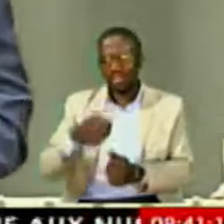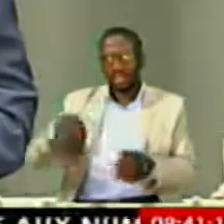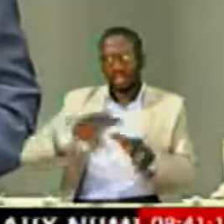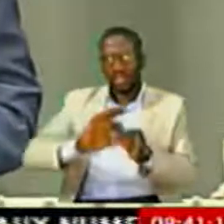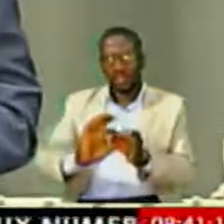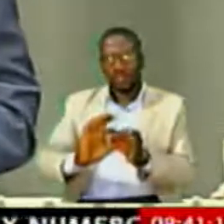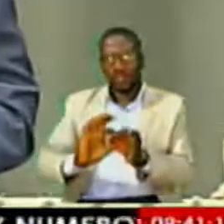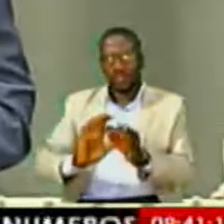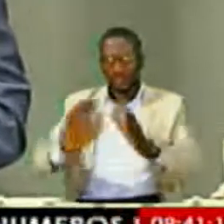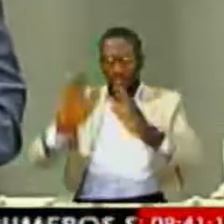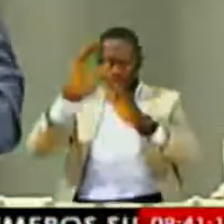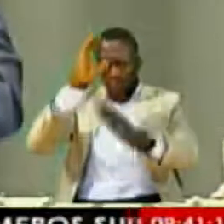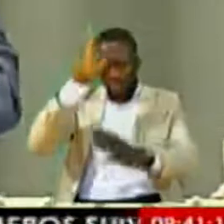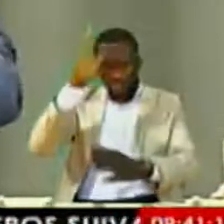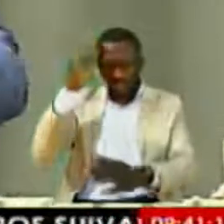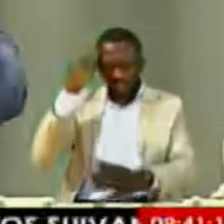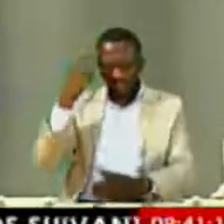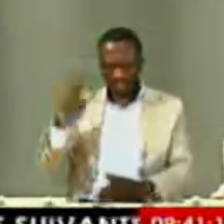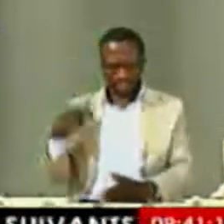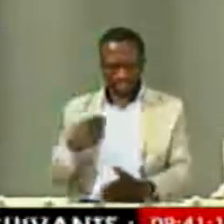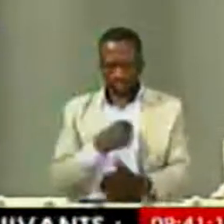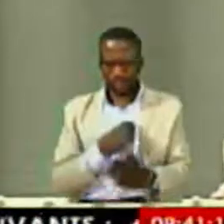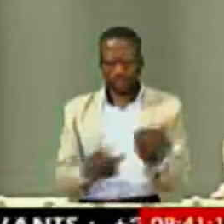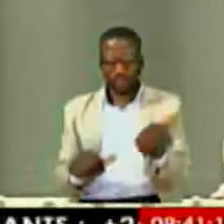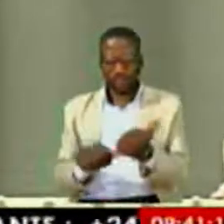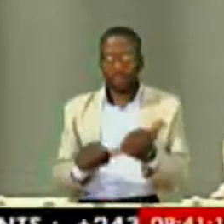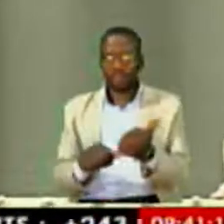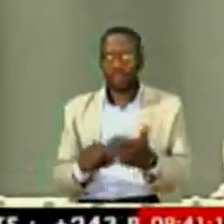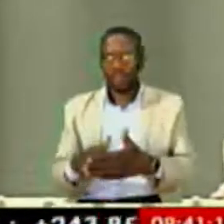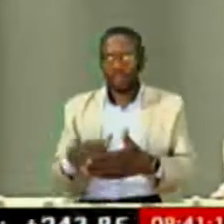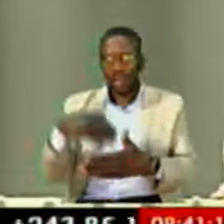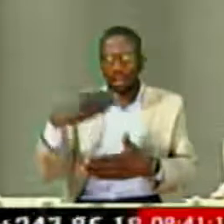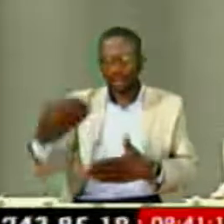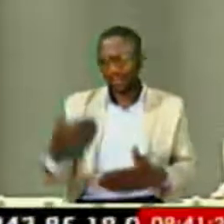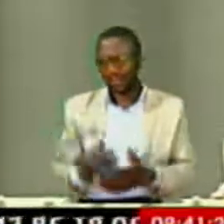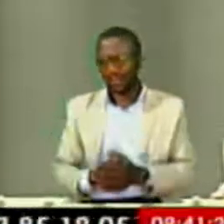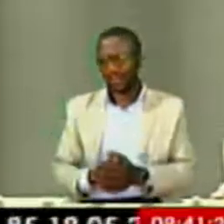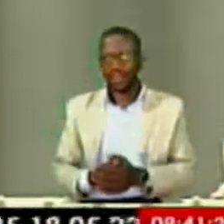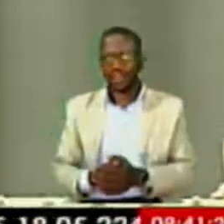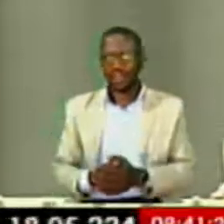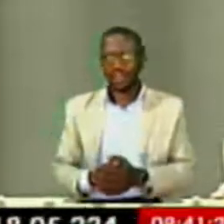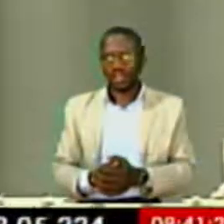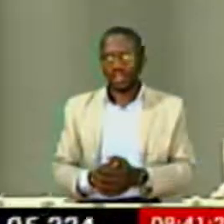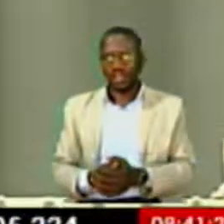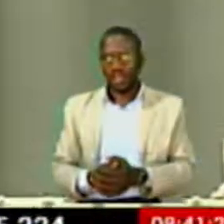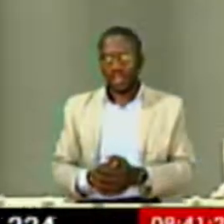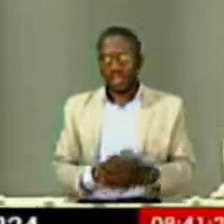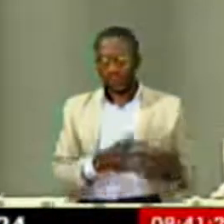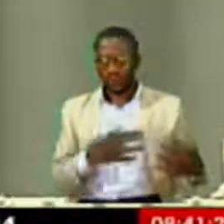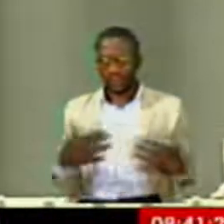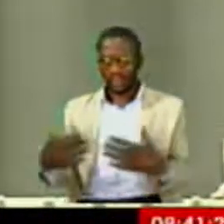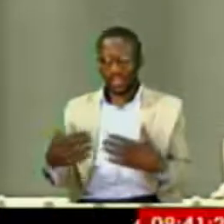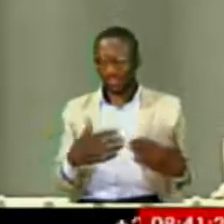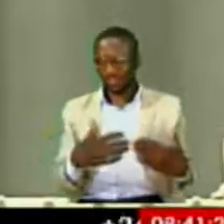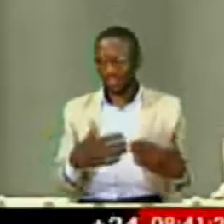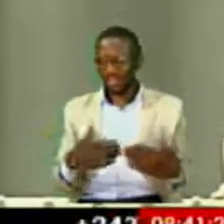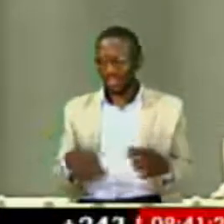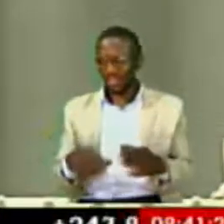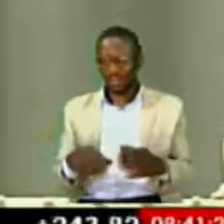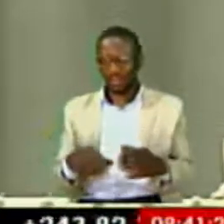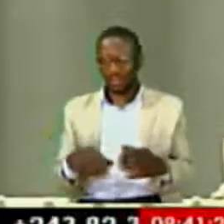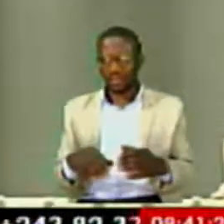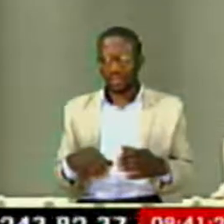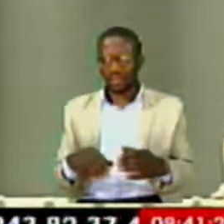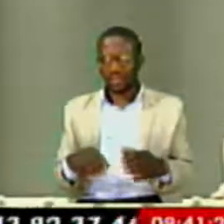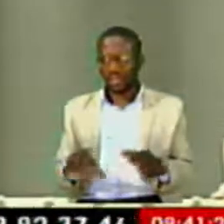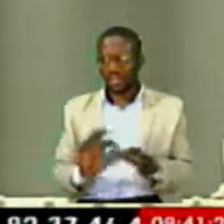apostles. Et après le défi d'Élie, and after the challenge of Elijah, Jezebel voulait tuer Élie.